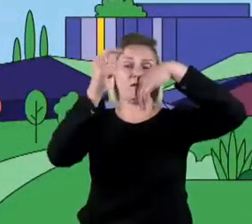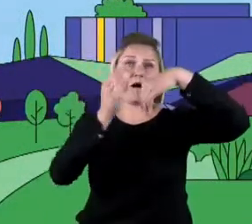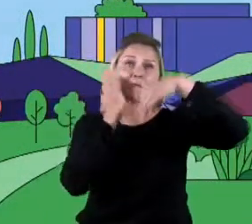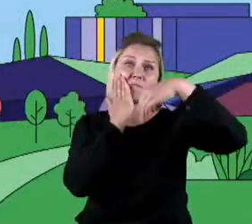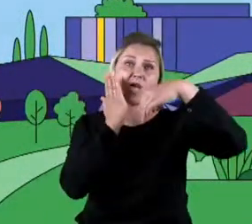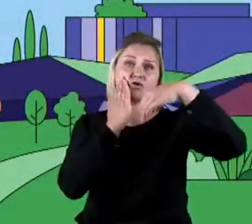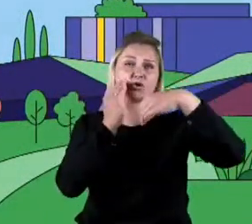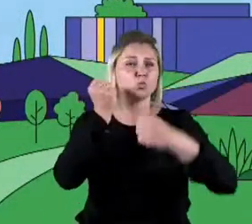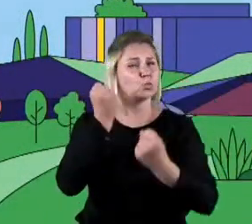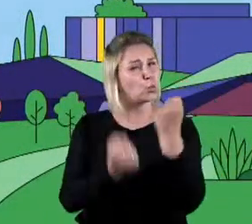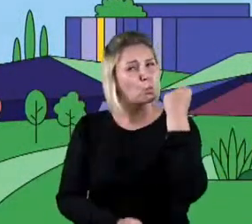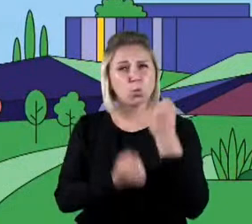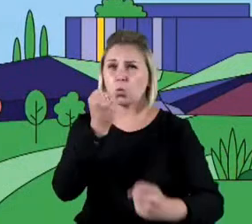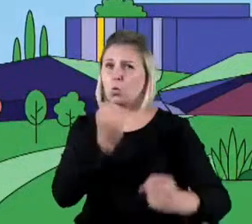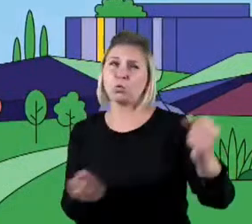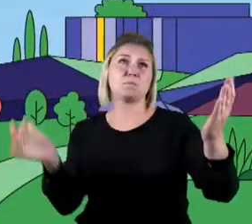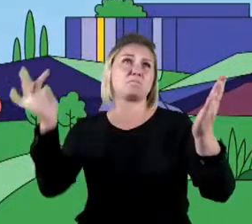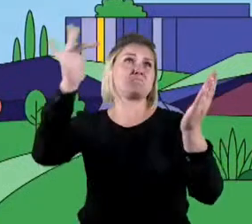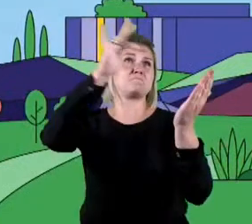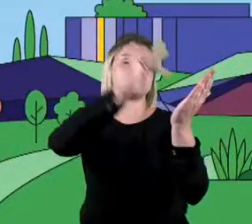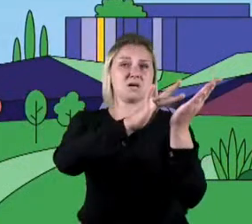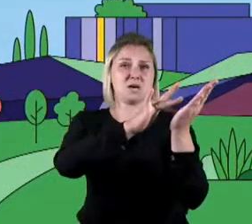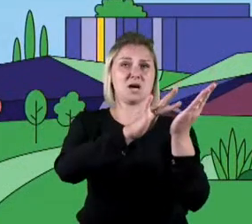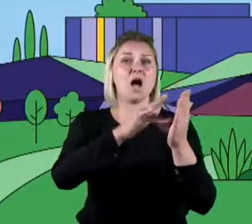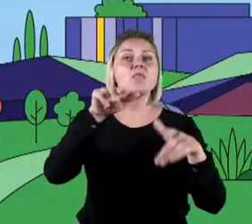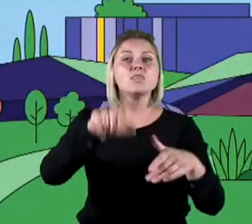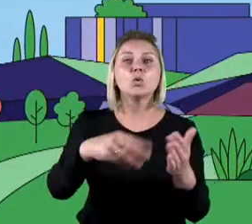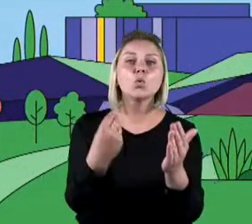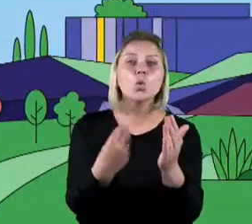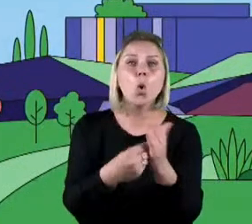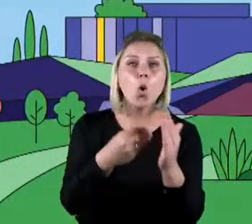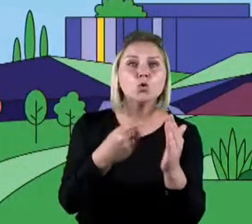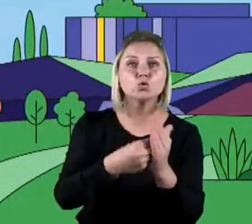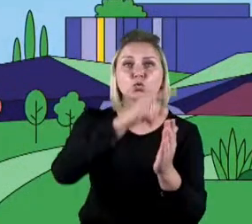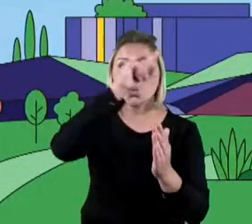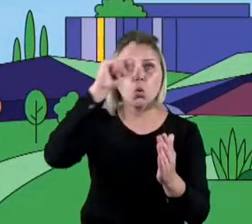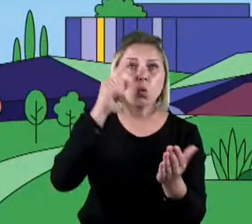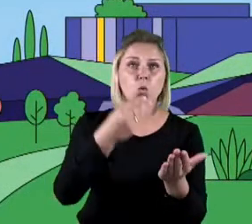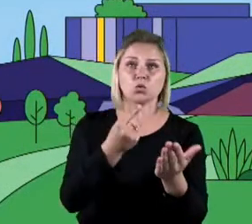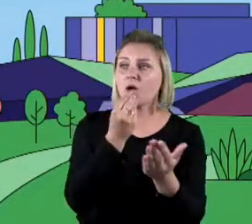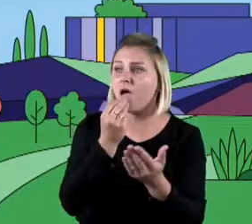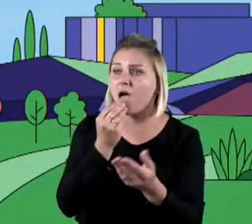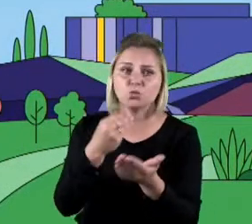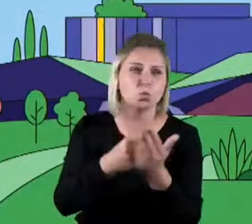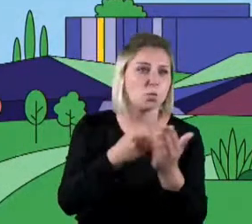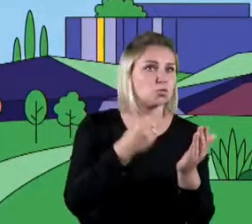these are places that it's very difficult to reach. And the costs of living